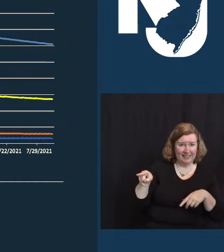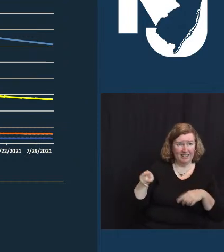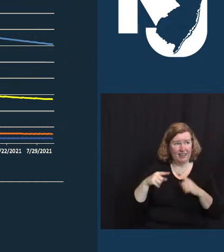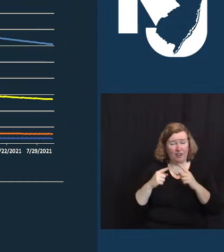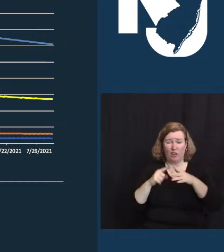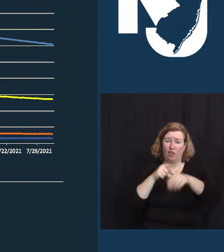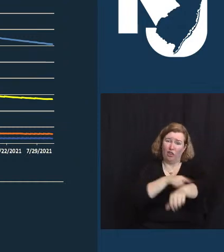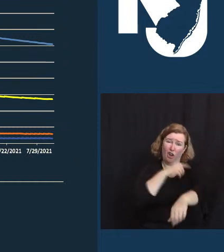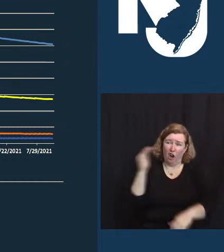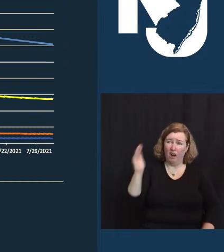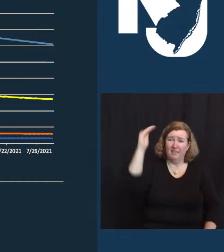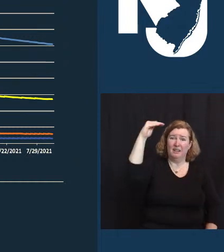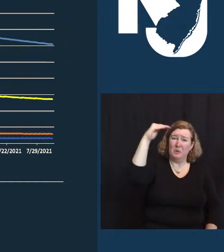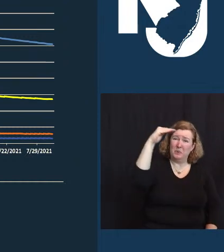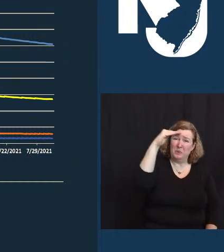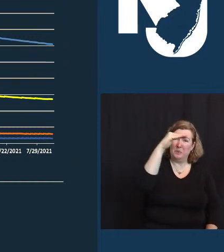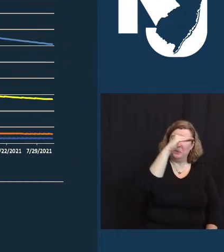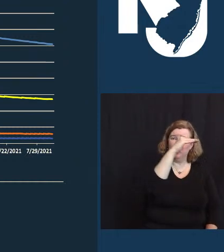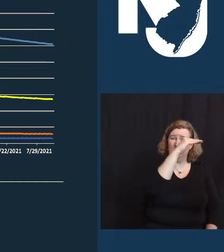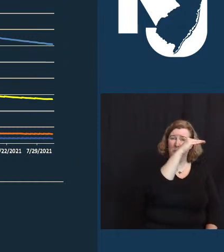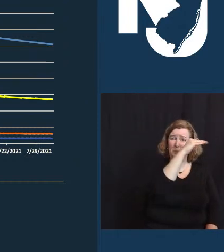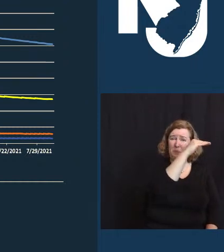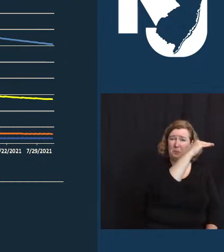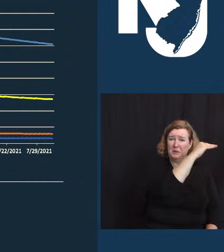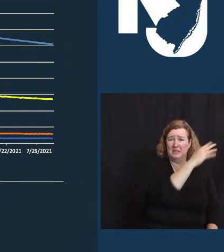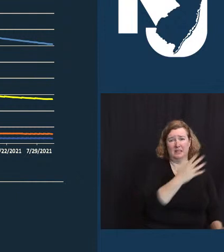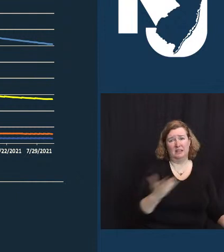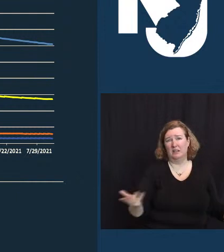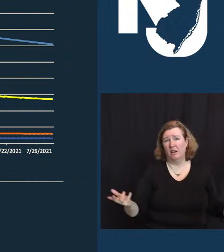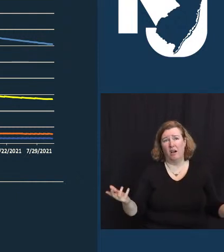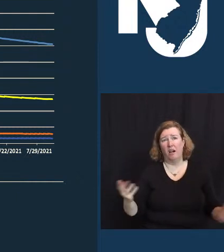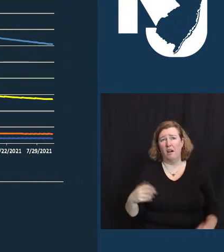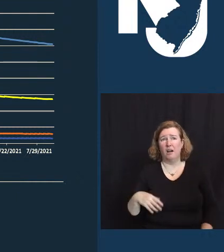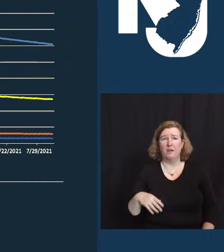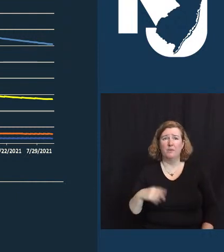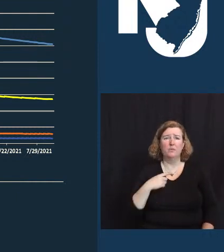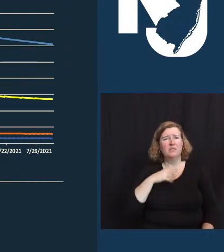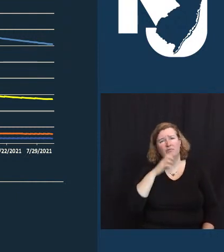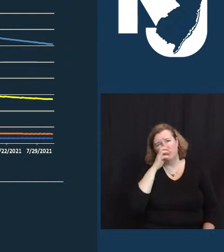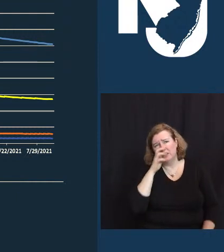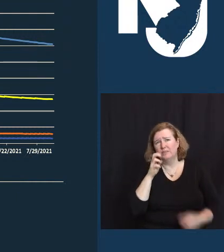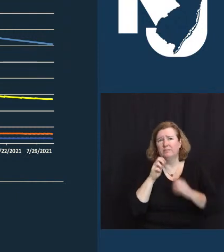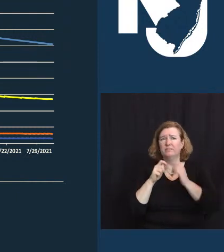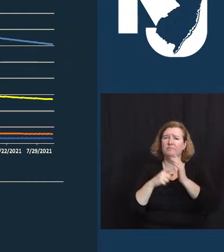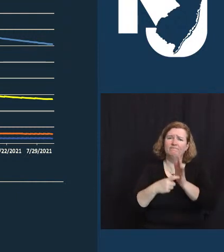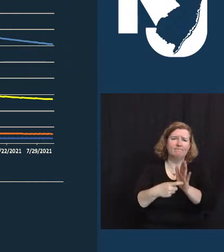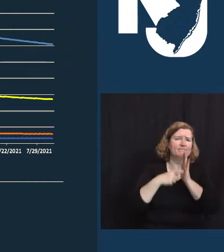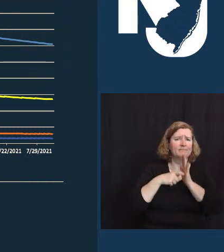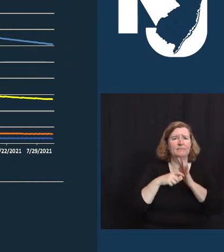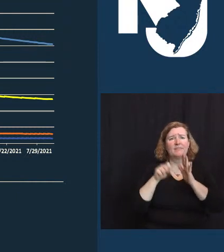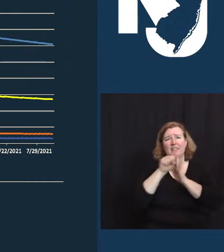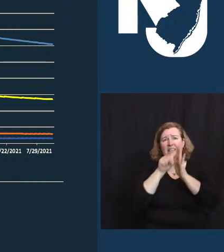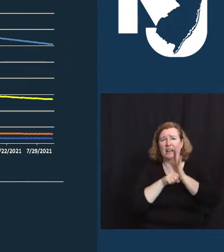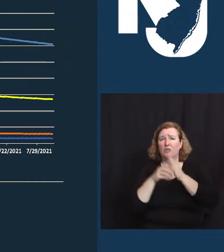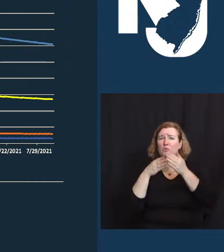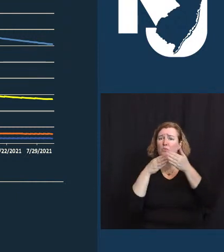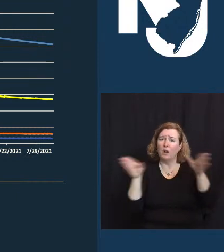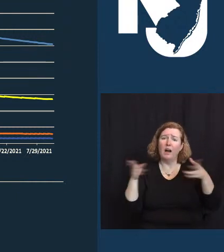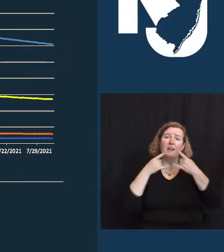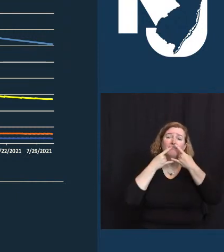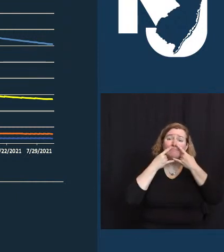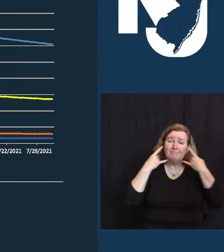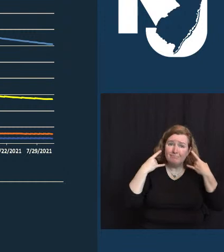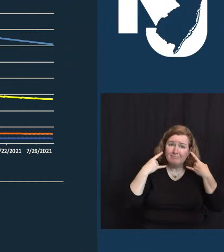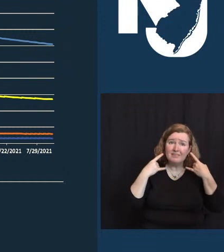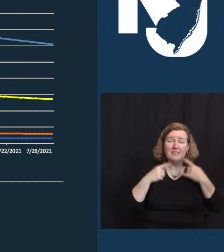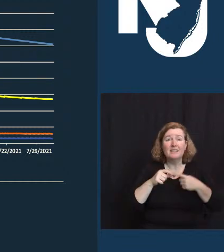period. It's why we are continuing to enforce things like our statewide mask mandate, especially for indoor activities where